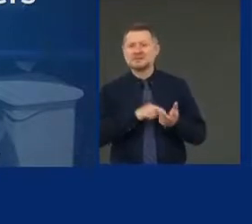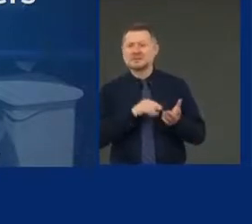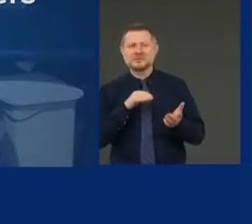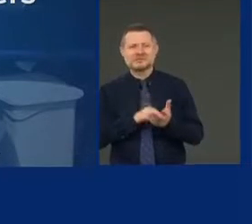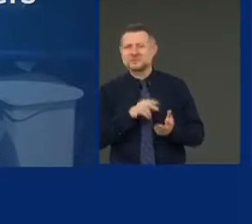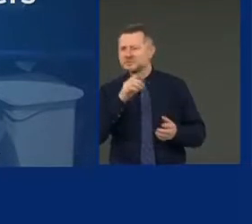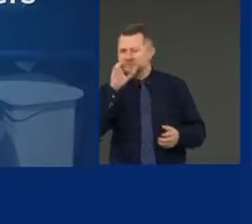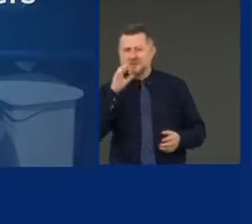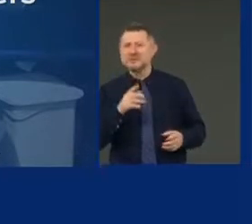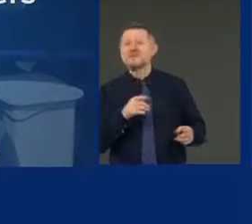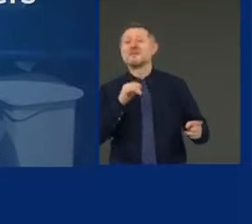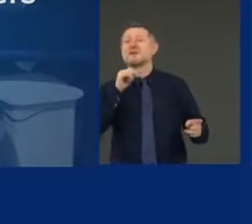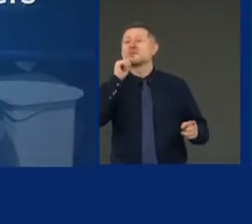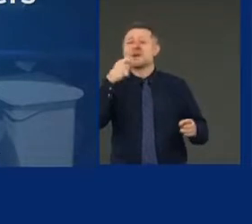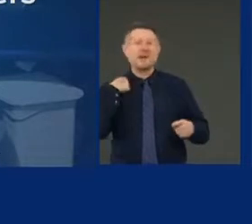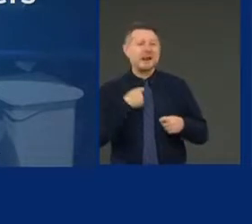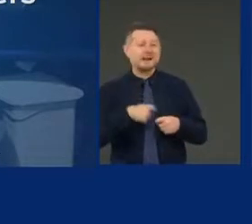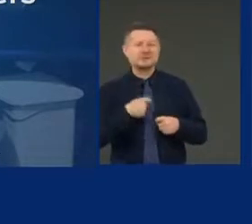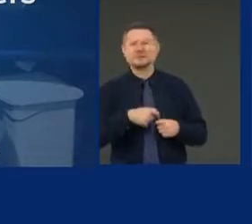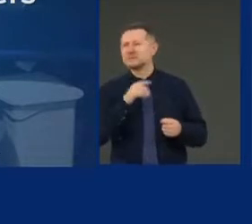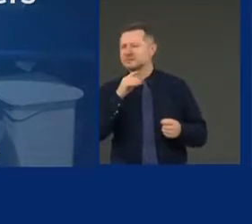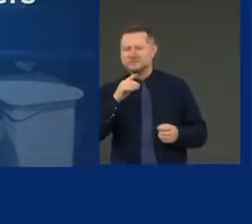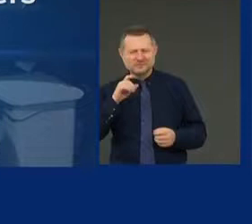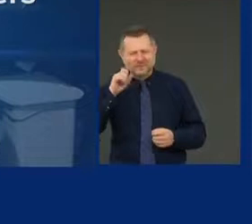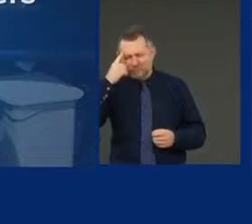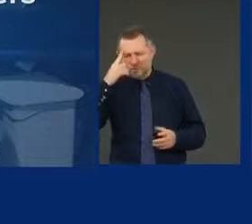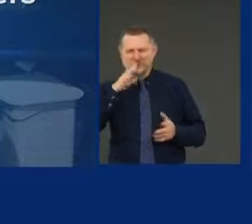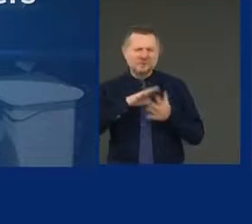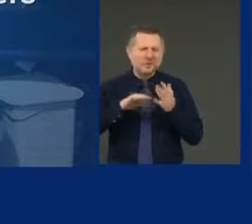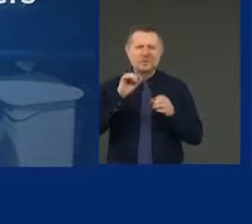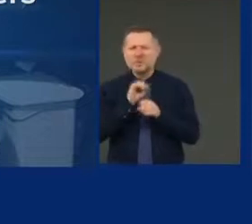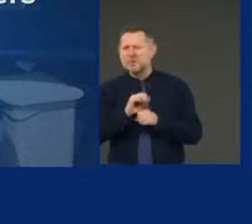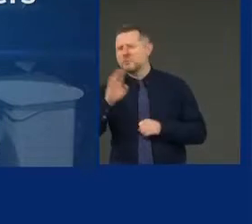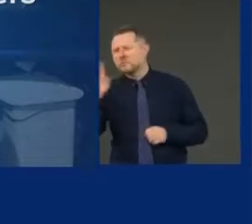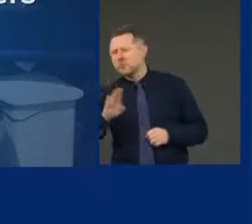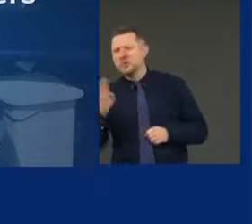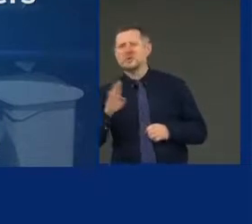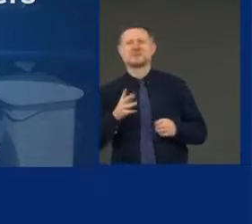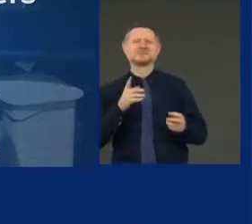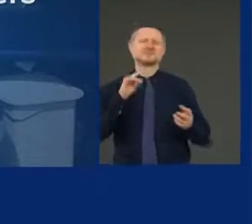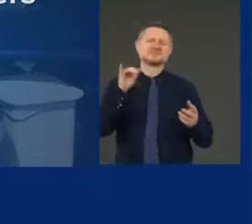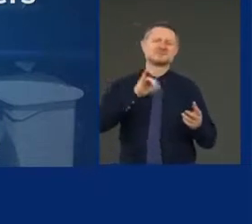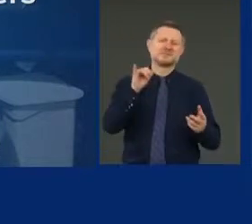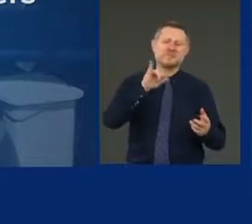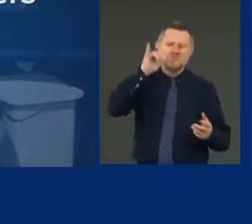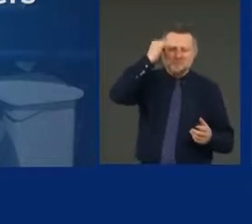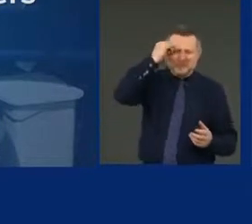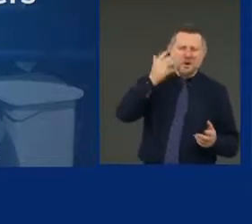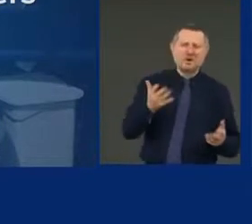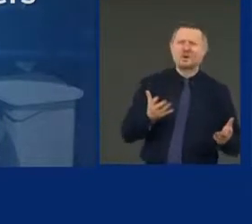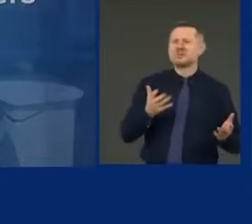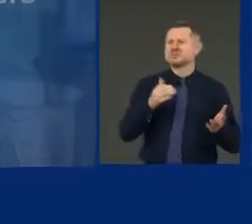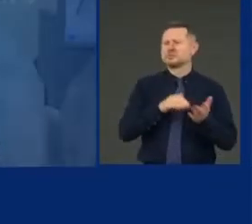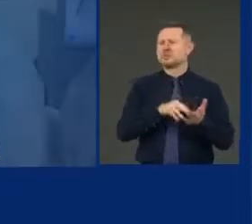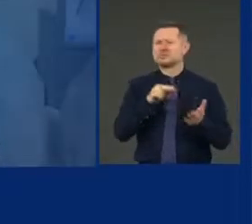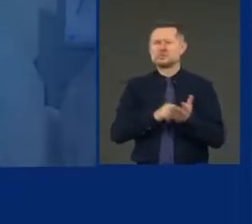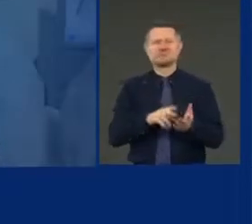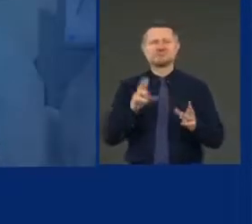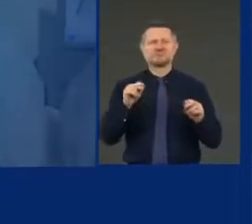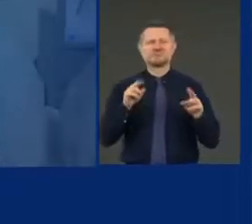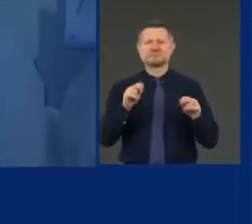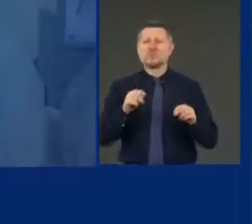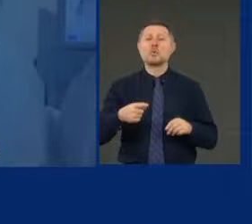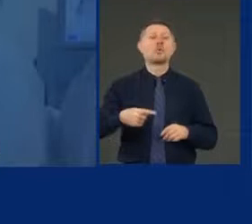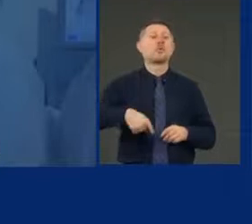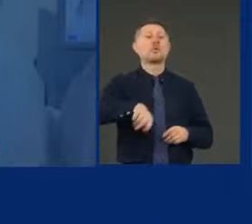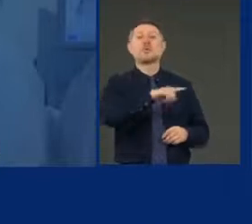not Bronx frontline workers. They were not Brooklyn frontline workers. They were not Buffalo frontline workers. They were